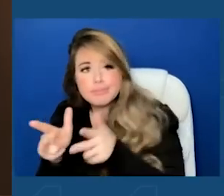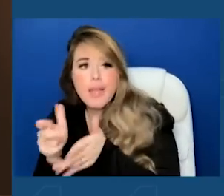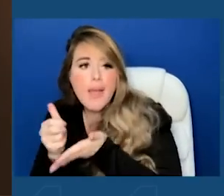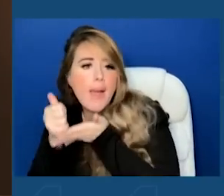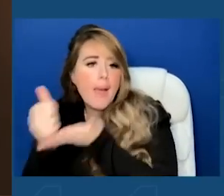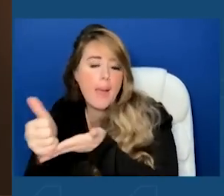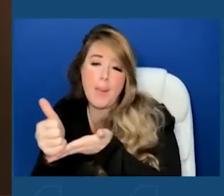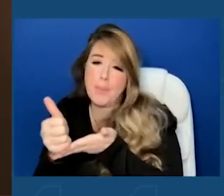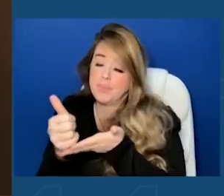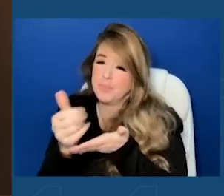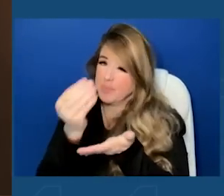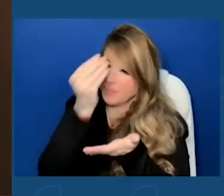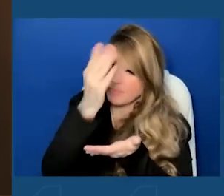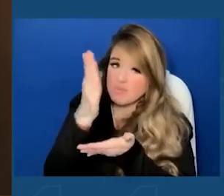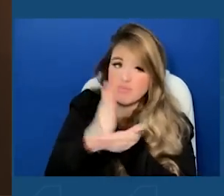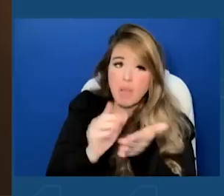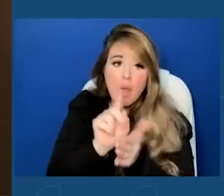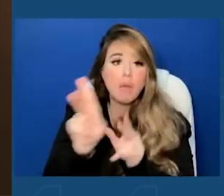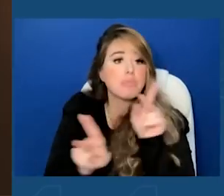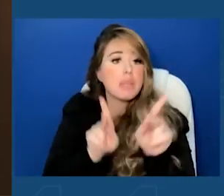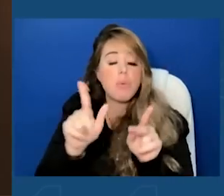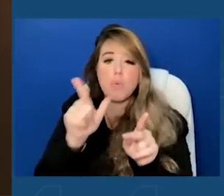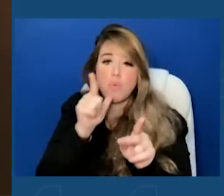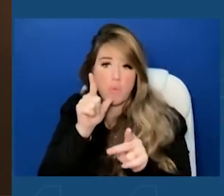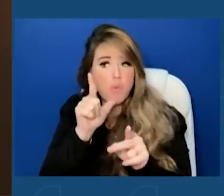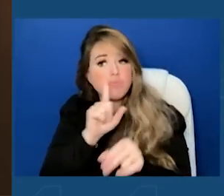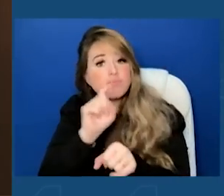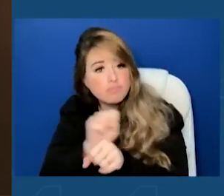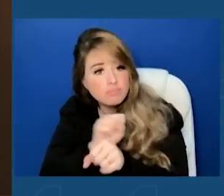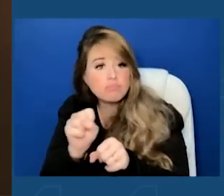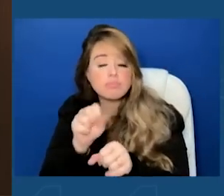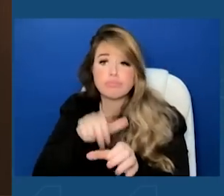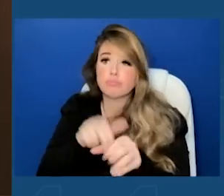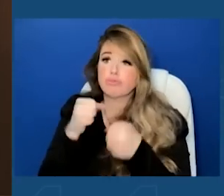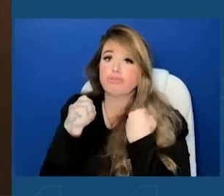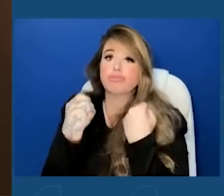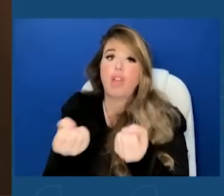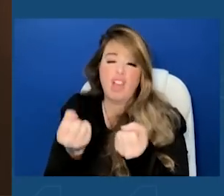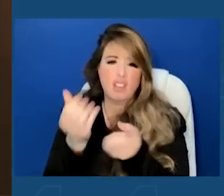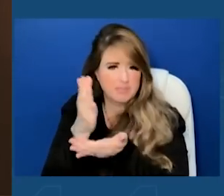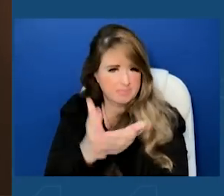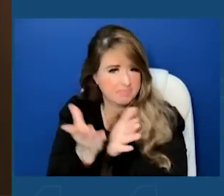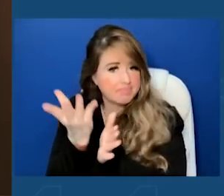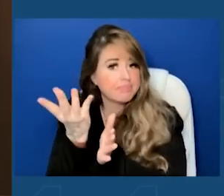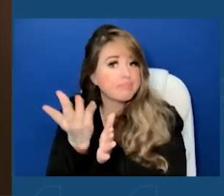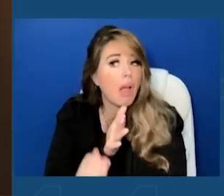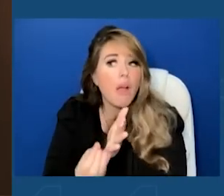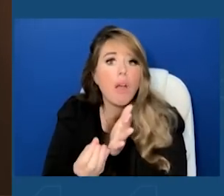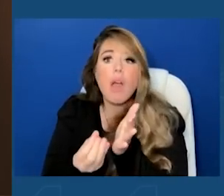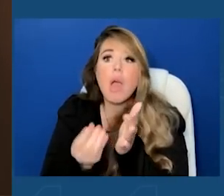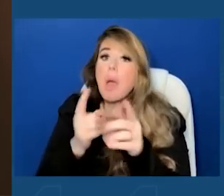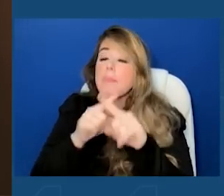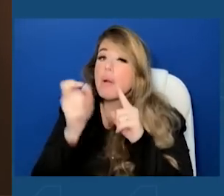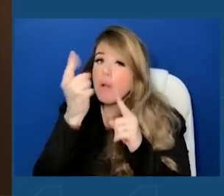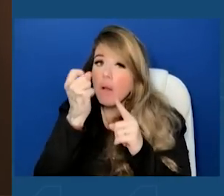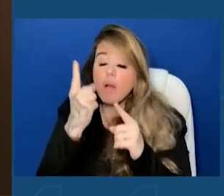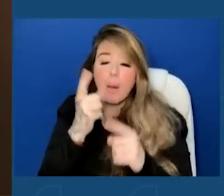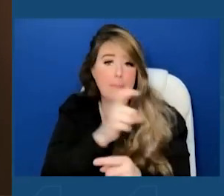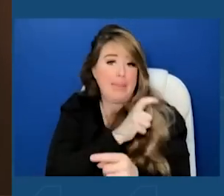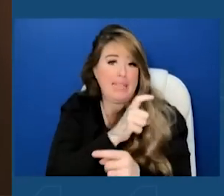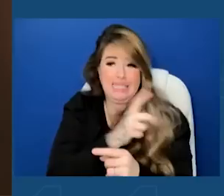circumstances, some of these people might not have survived if it weren't for the efforts of